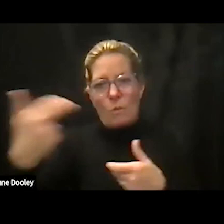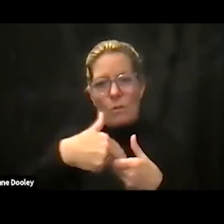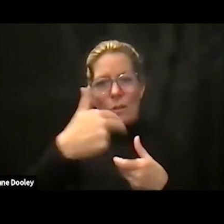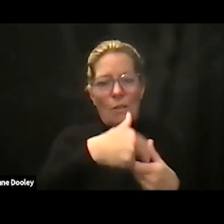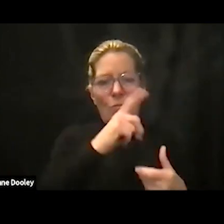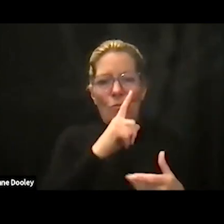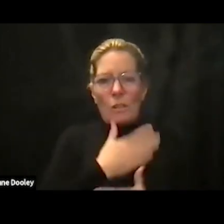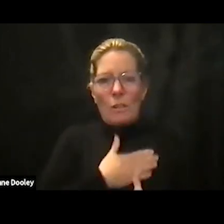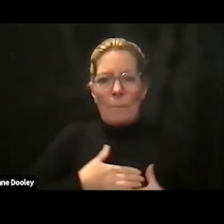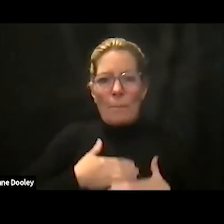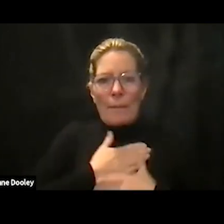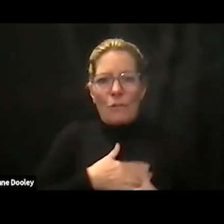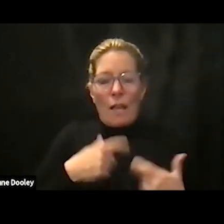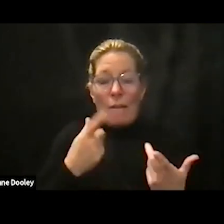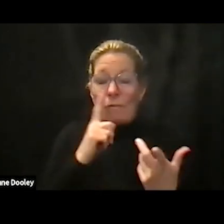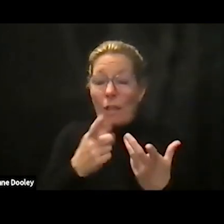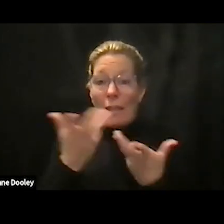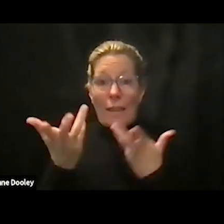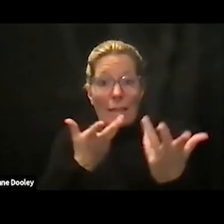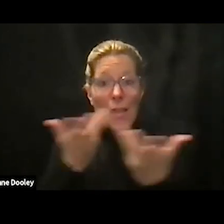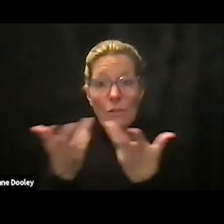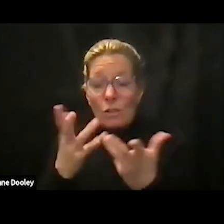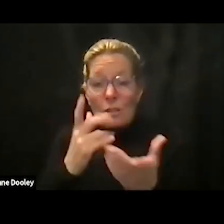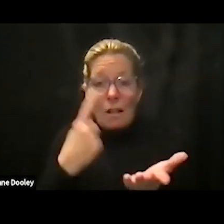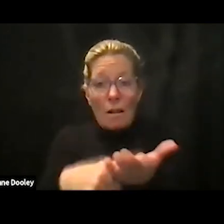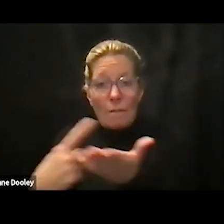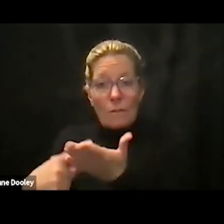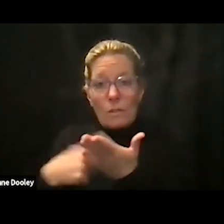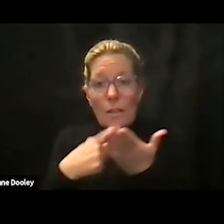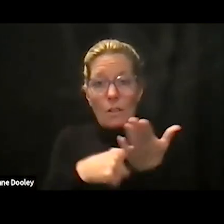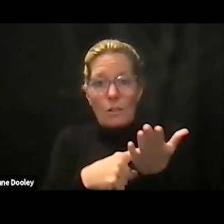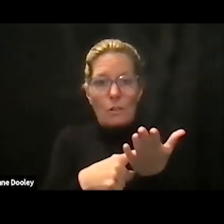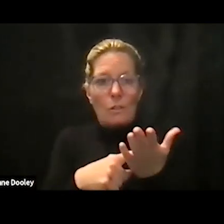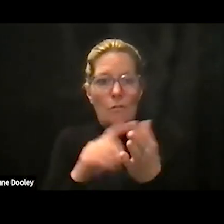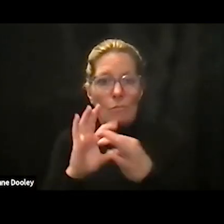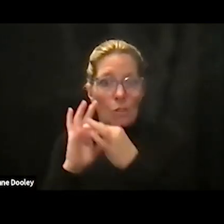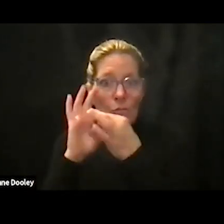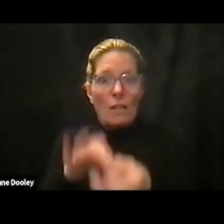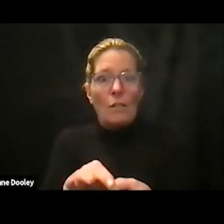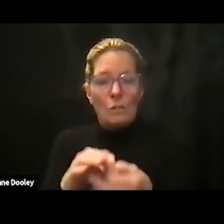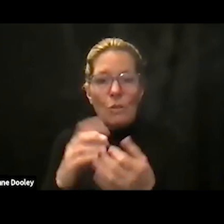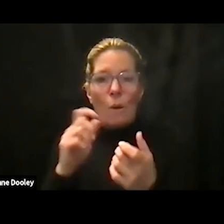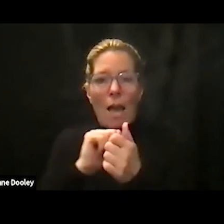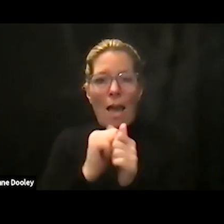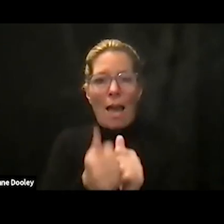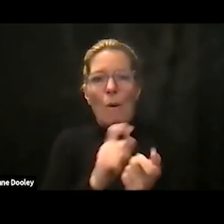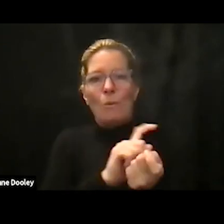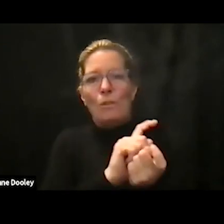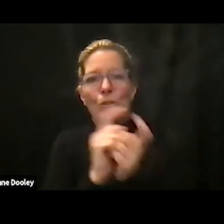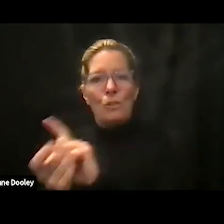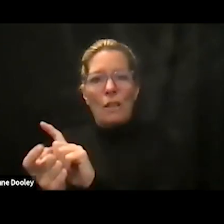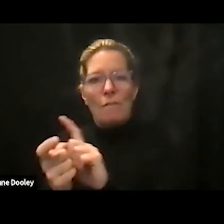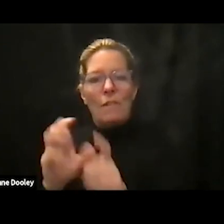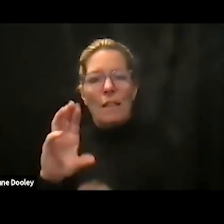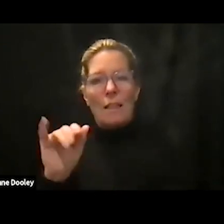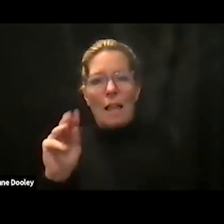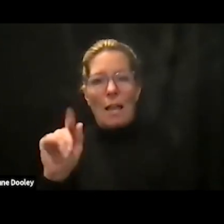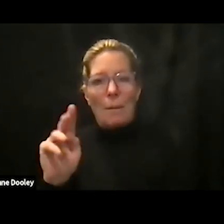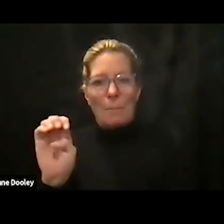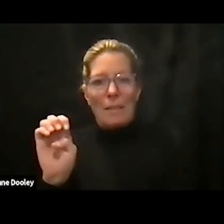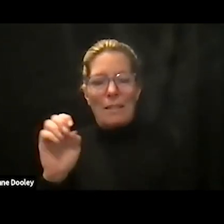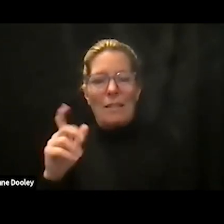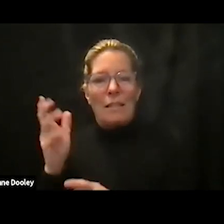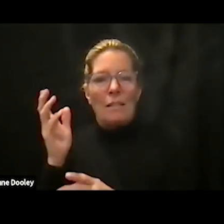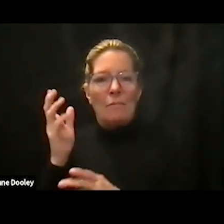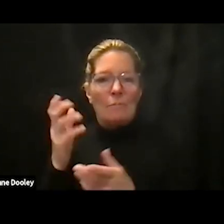a pleasure to have such an engaging conversation surrounding the importance of shifting the climate narrative. We did record this